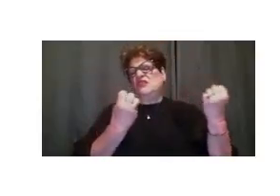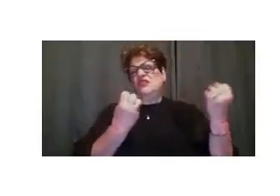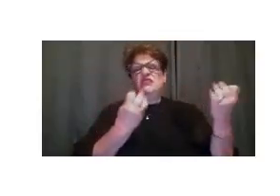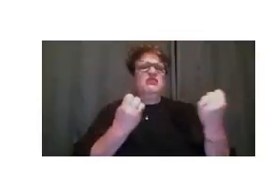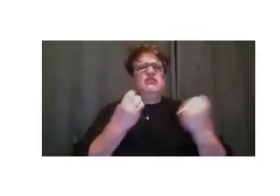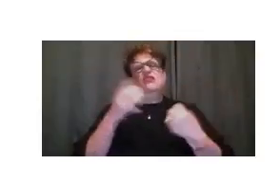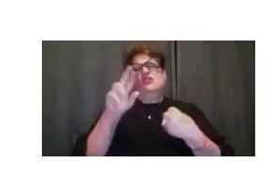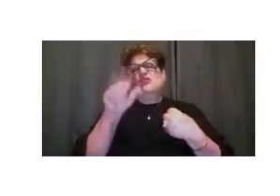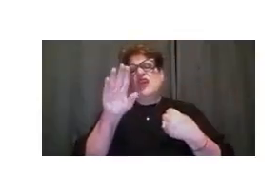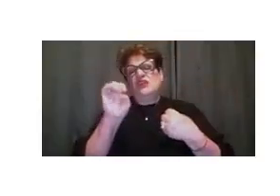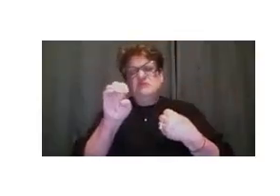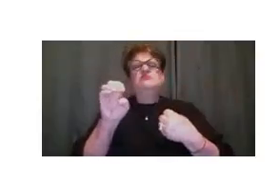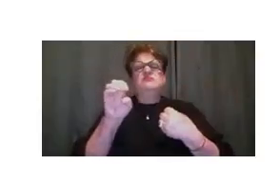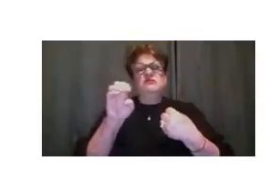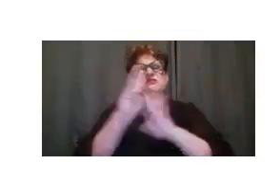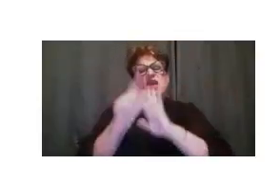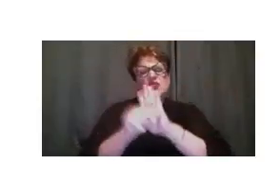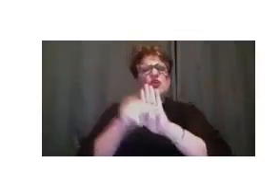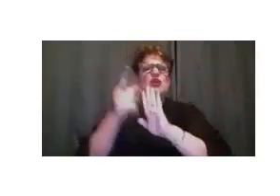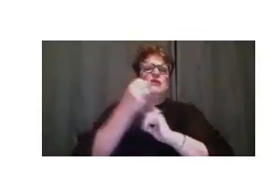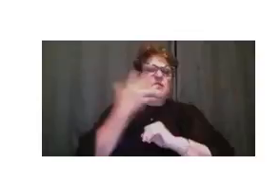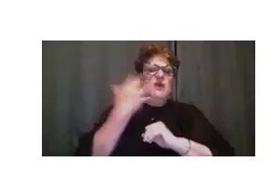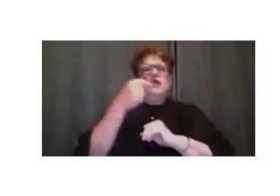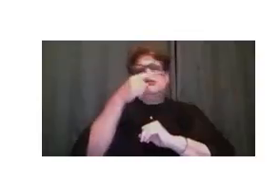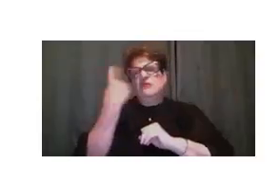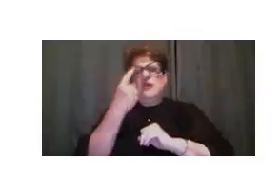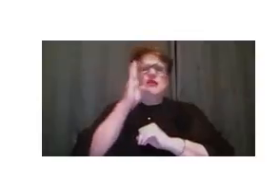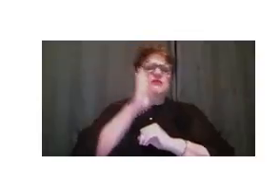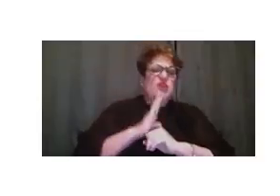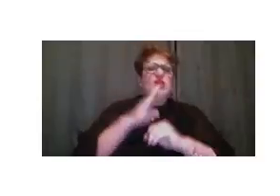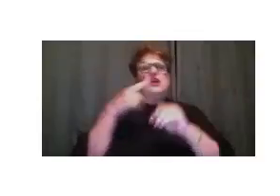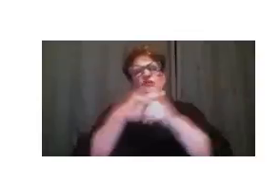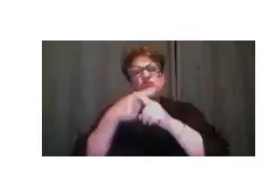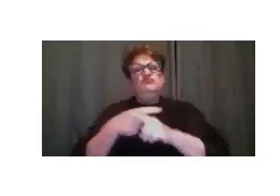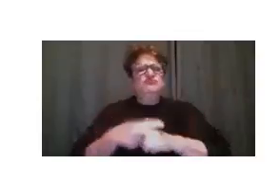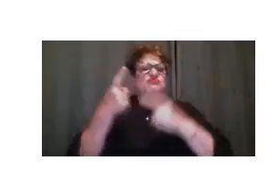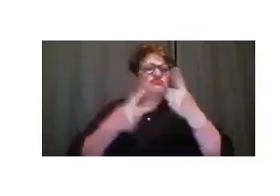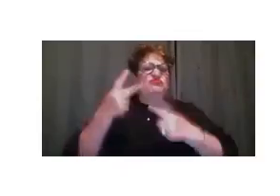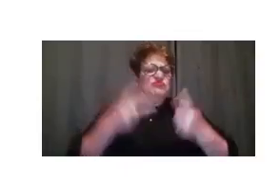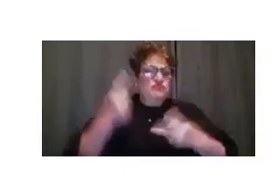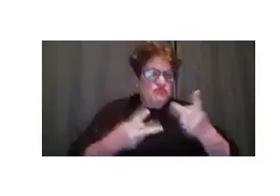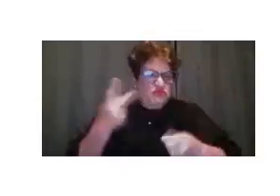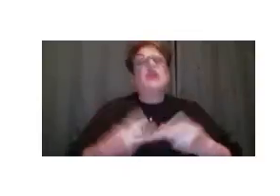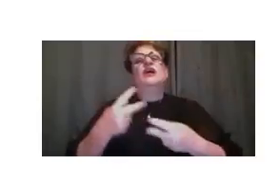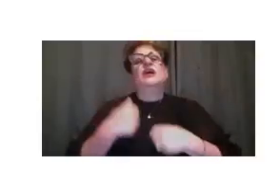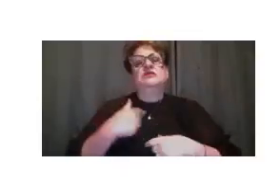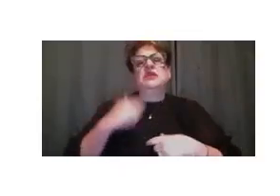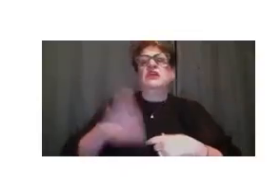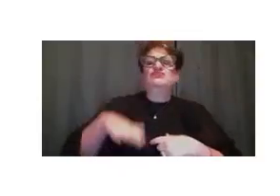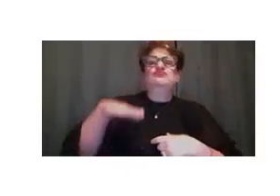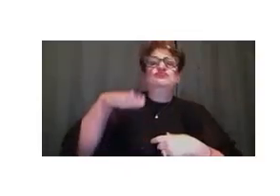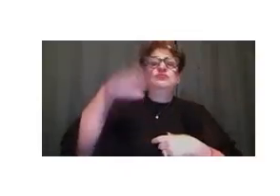multi-racial background. And then as I got older,